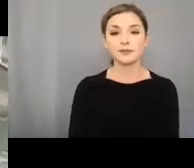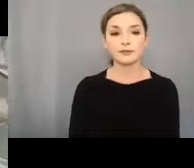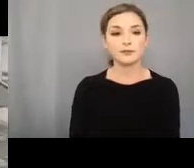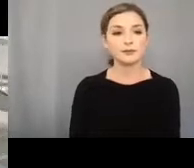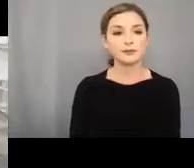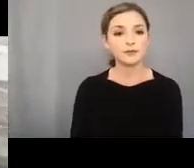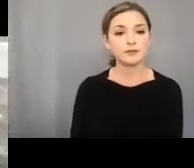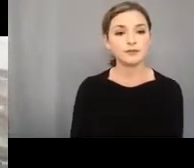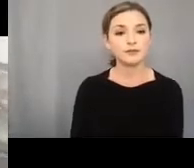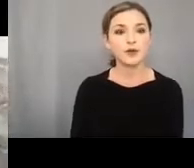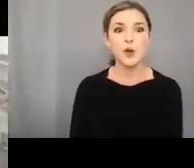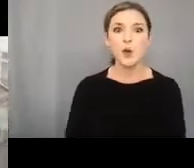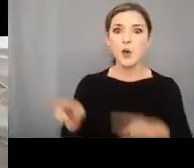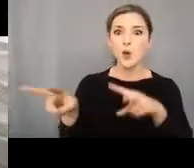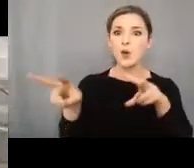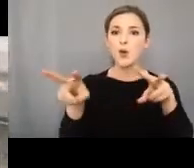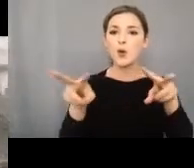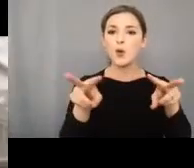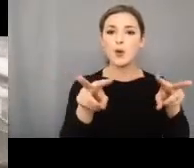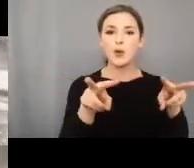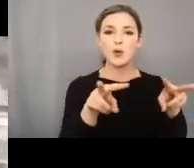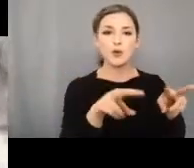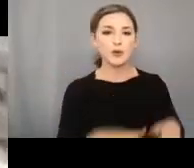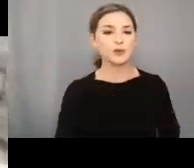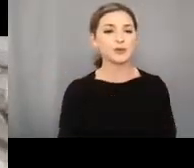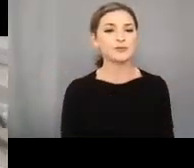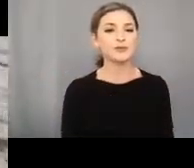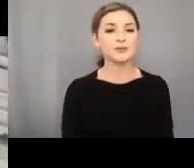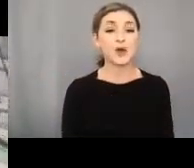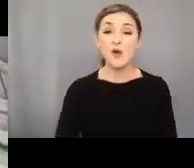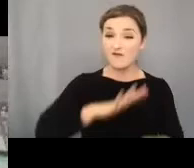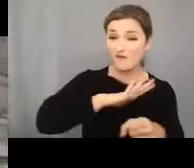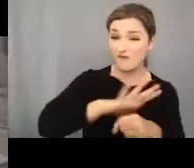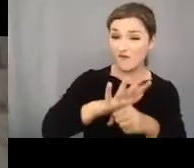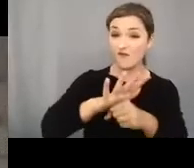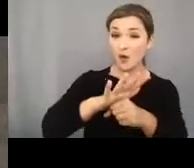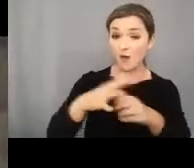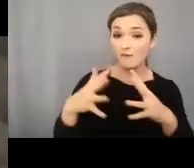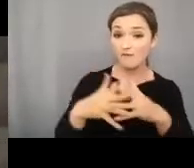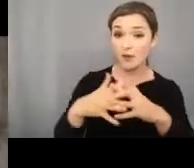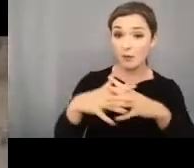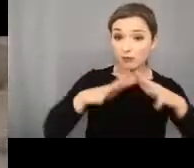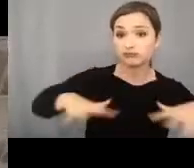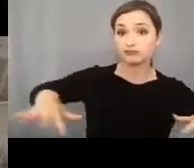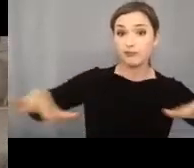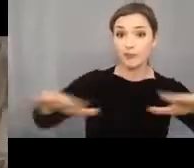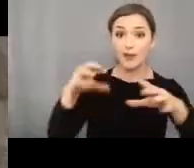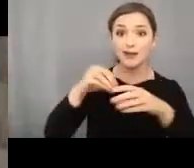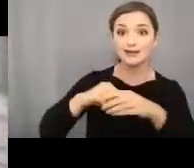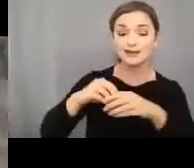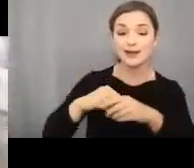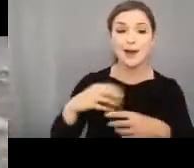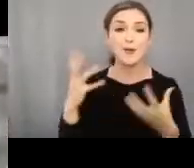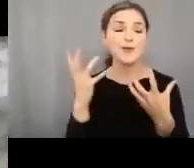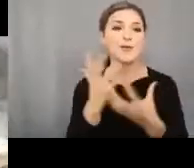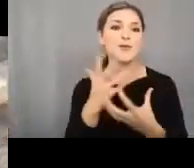Look at this. It's a whole football field inside. This is